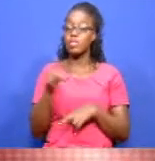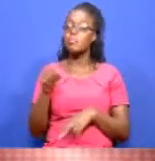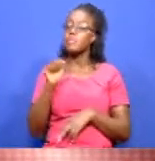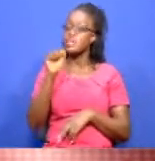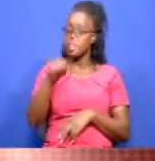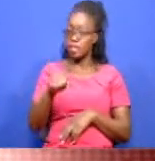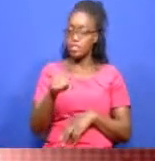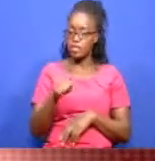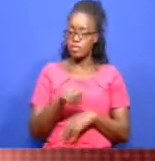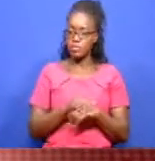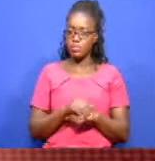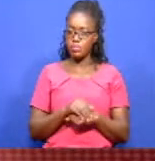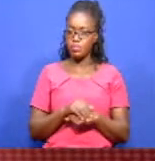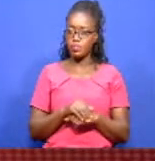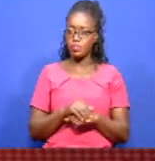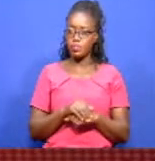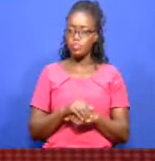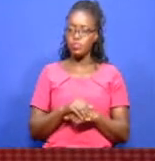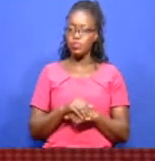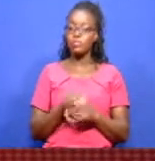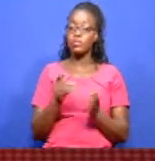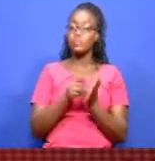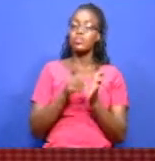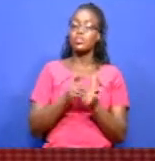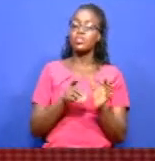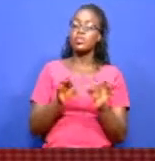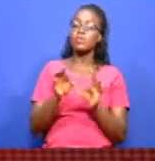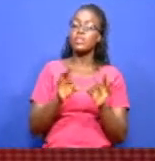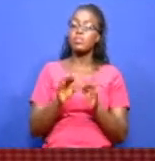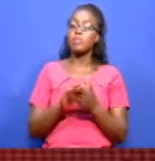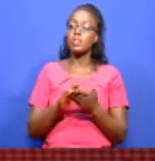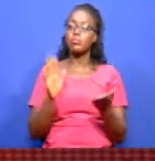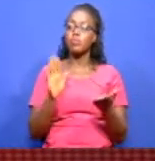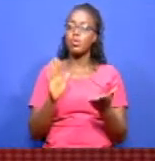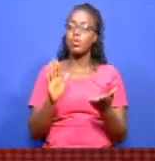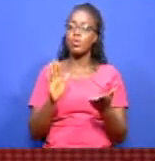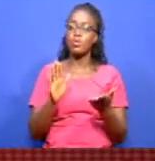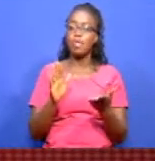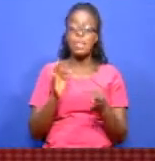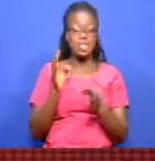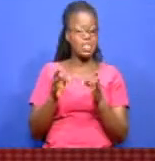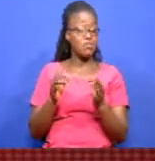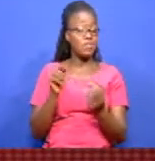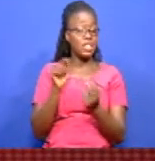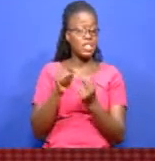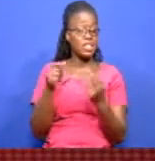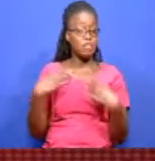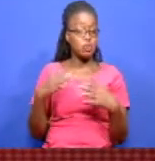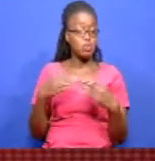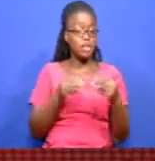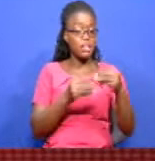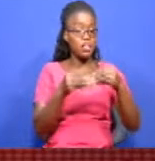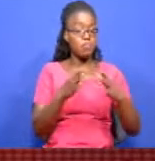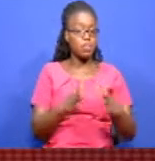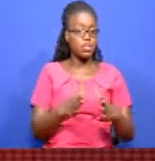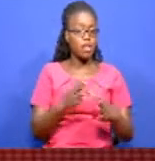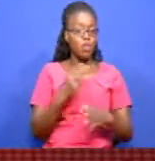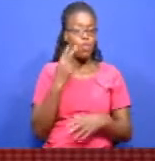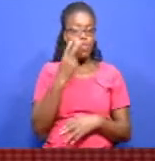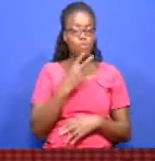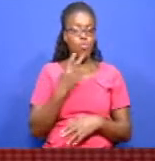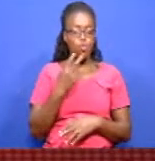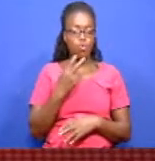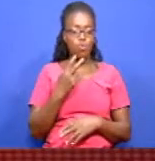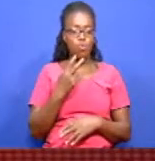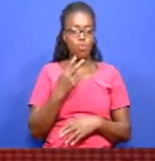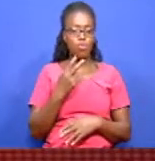Dr. Kuria will expound on that. We are looking at if we are testing people at the borders who do not hold that